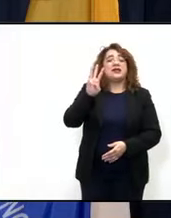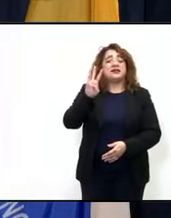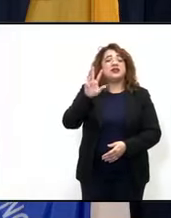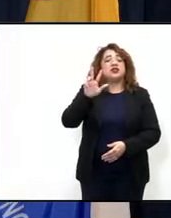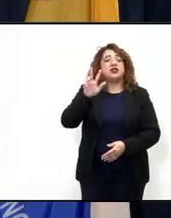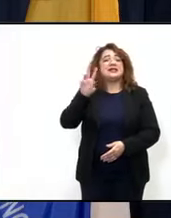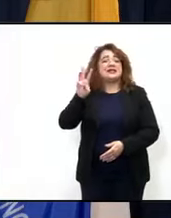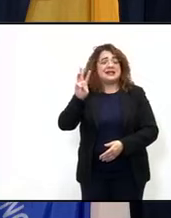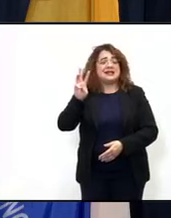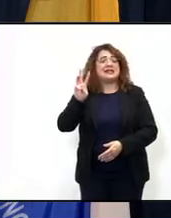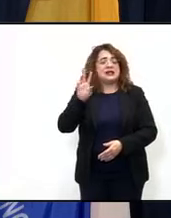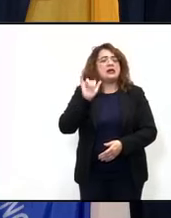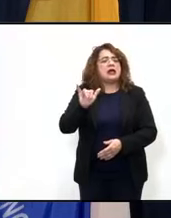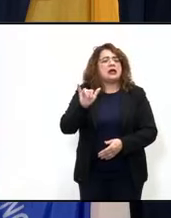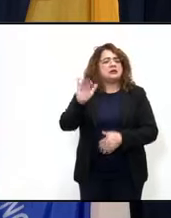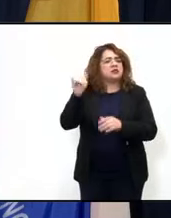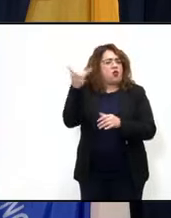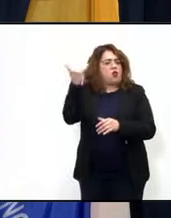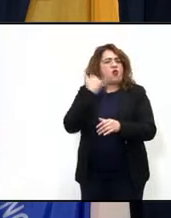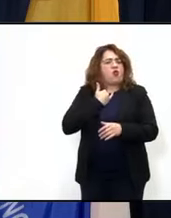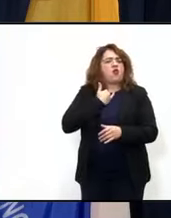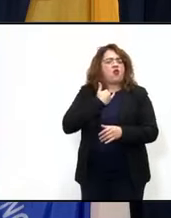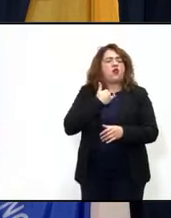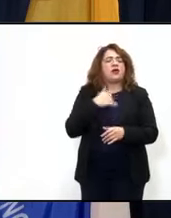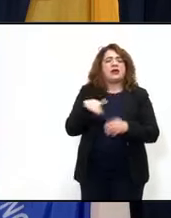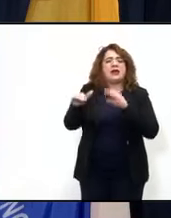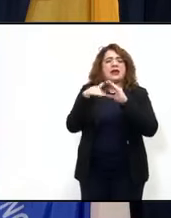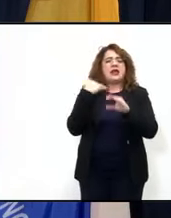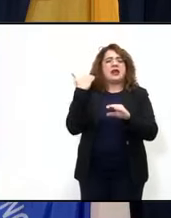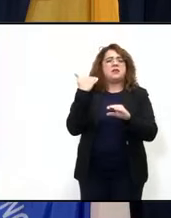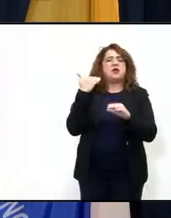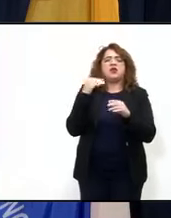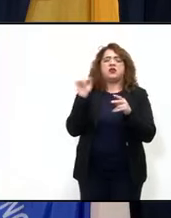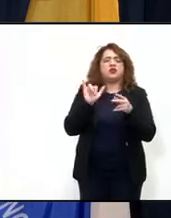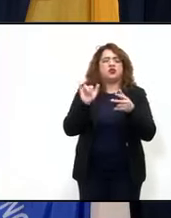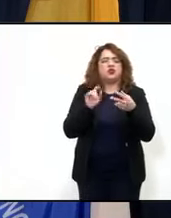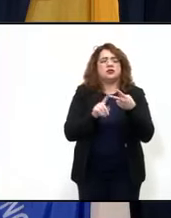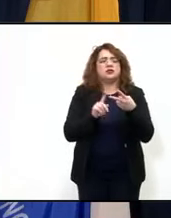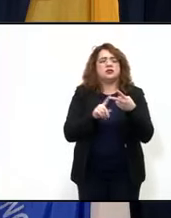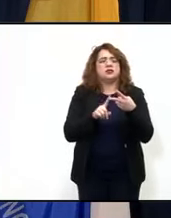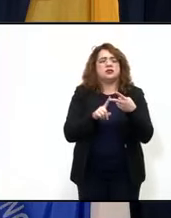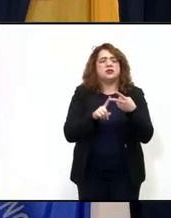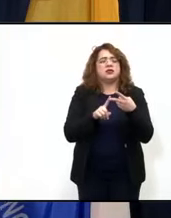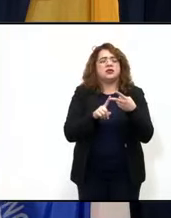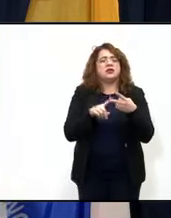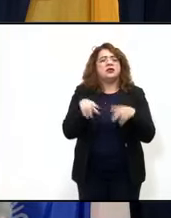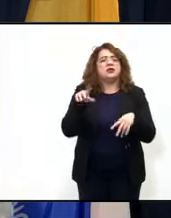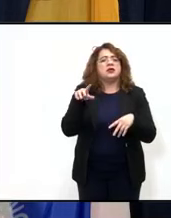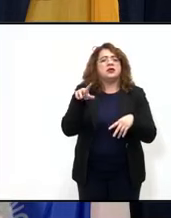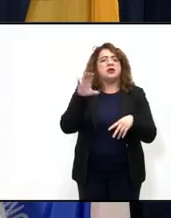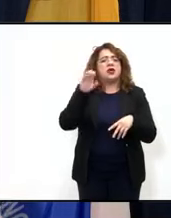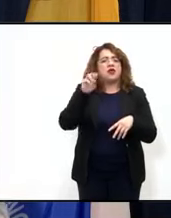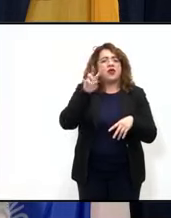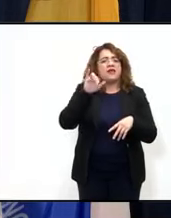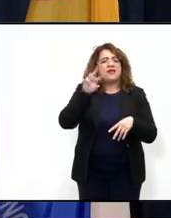570-4636. Or folks can email the city's COVID vaccination email, which is